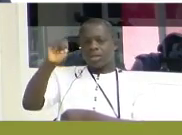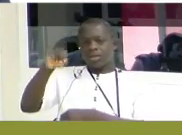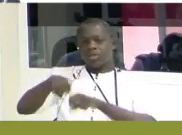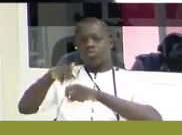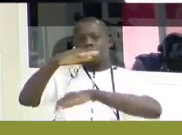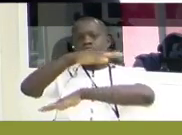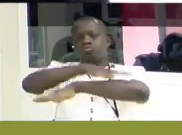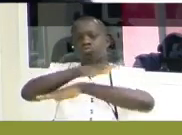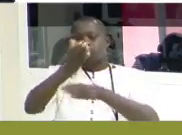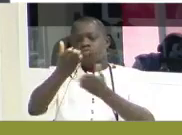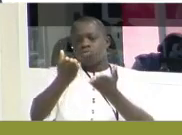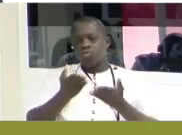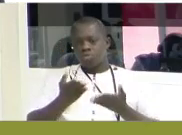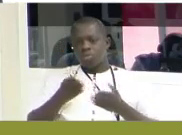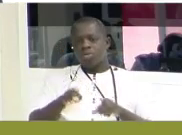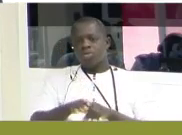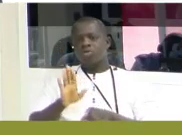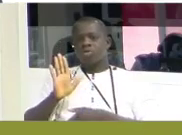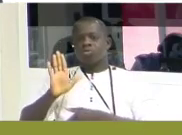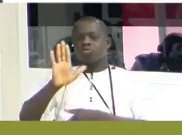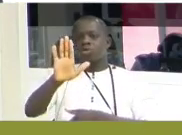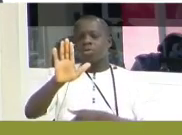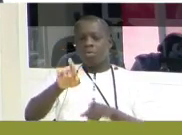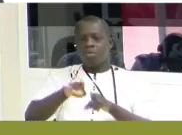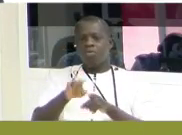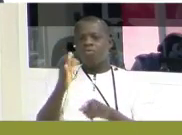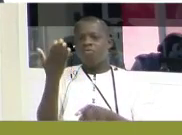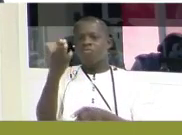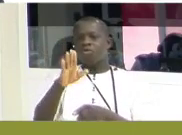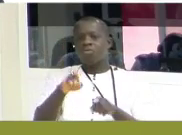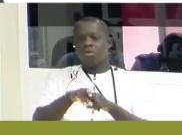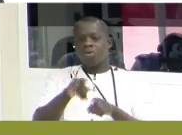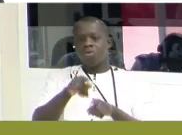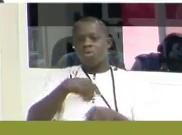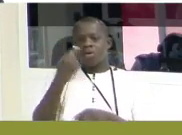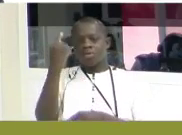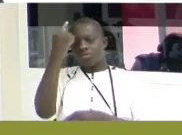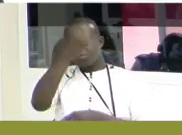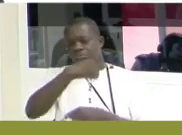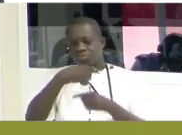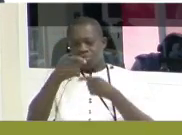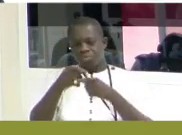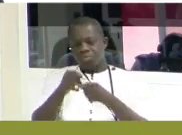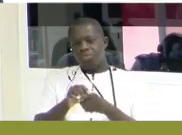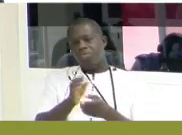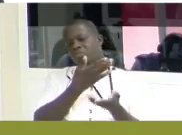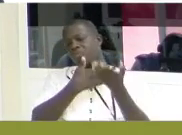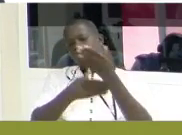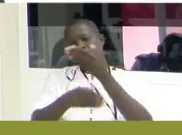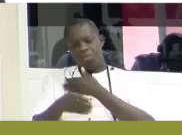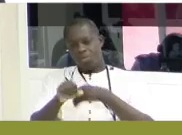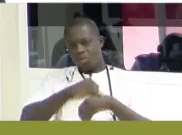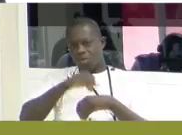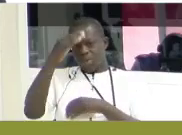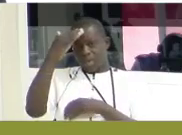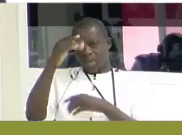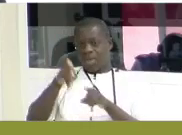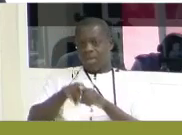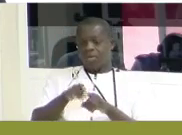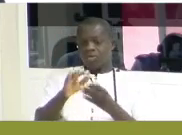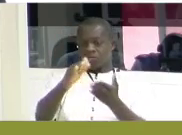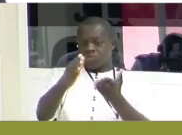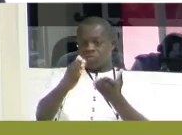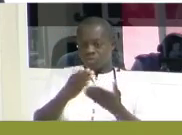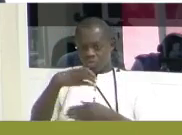from covering her hair. If I could remember, there was an issue here in 2002 when the student wants